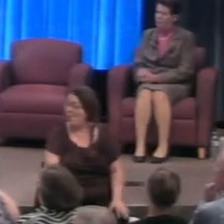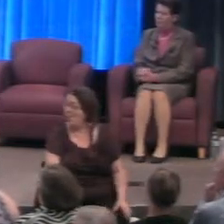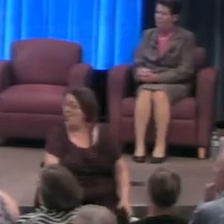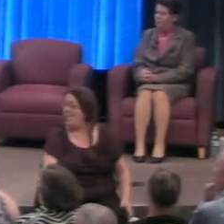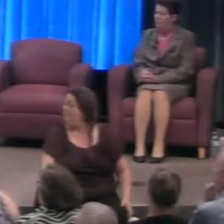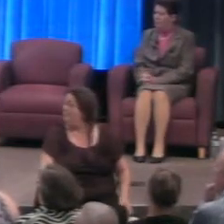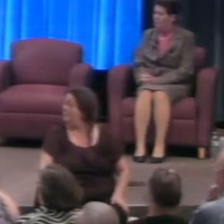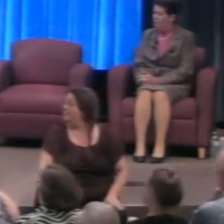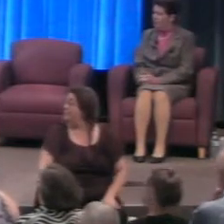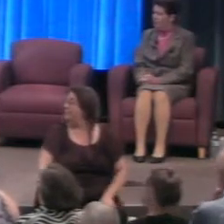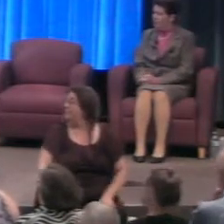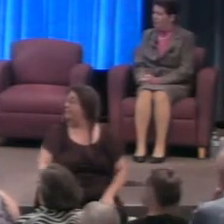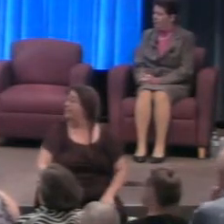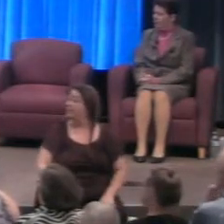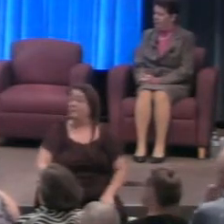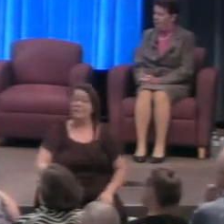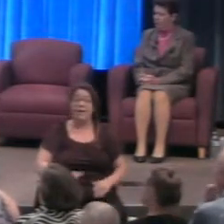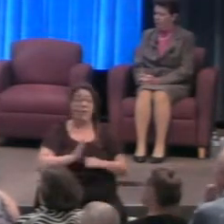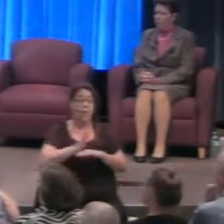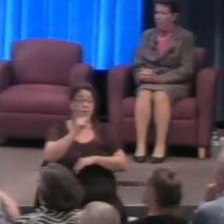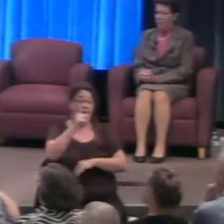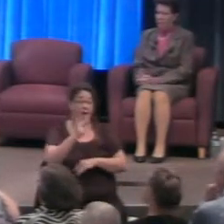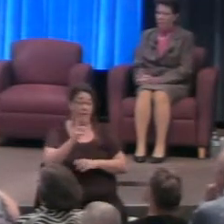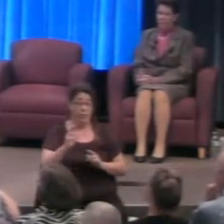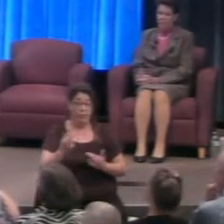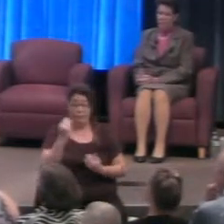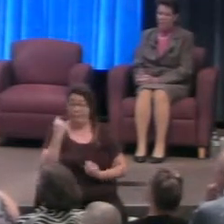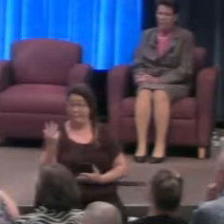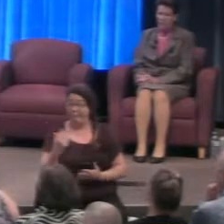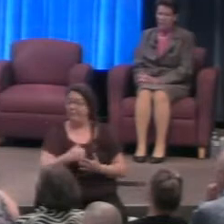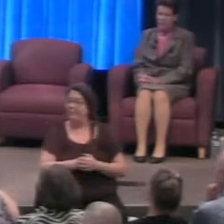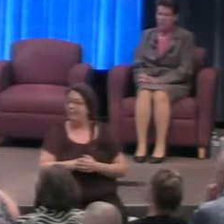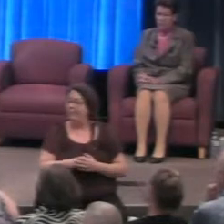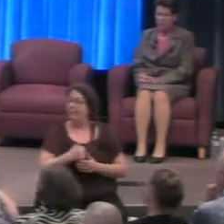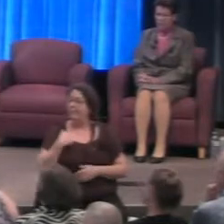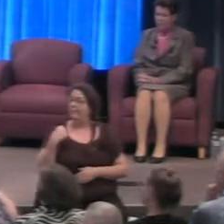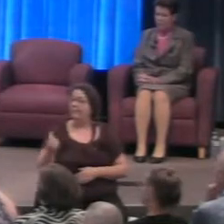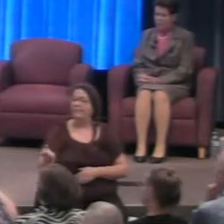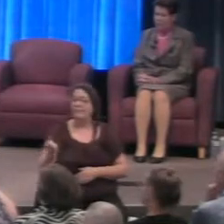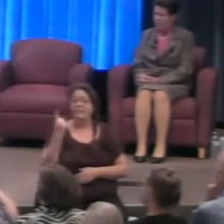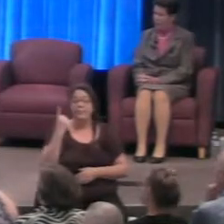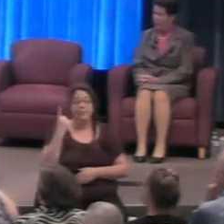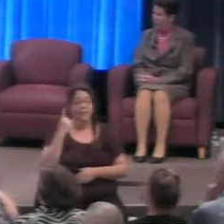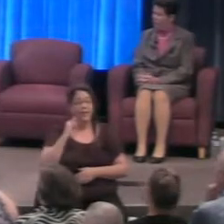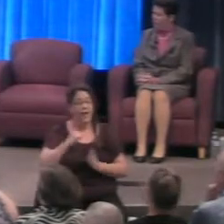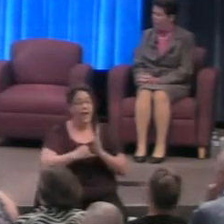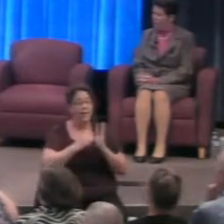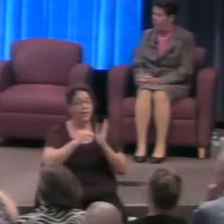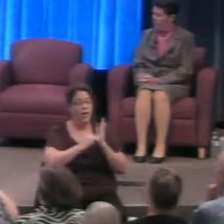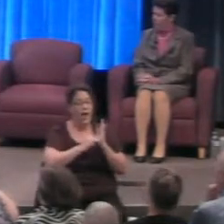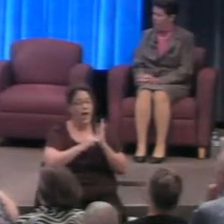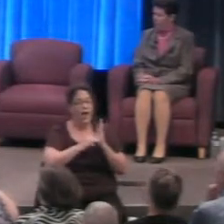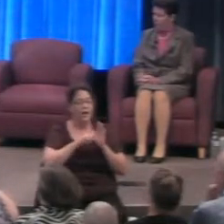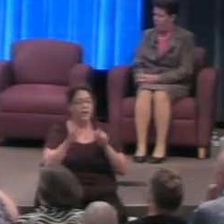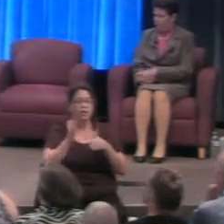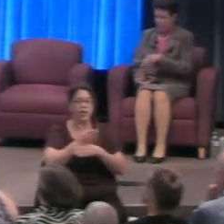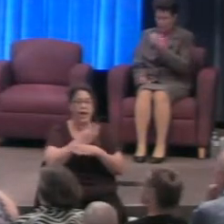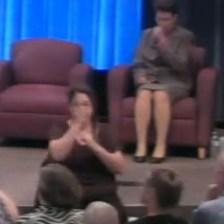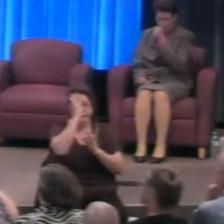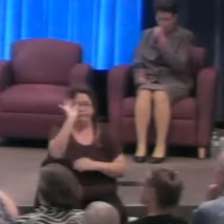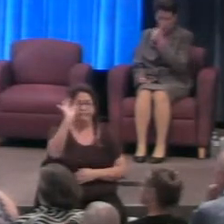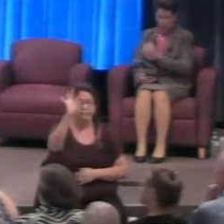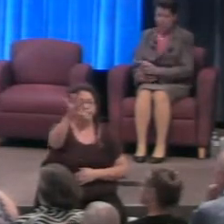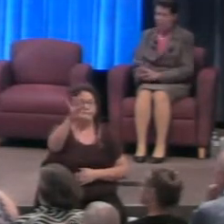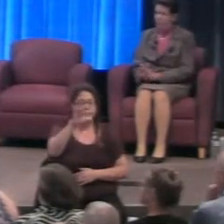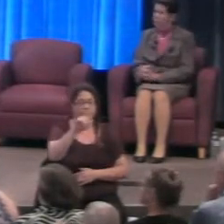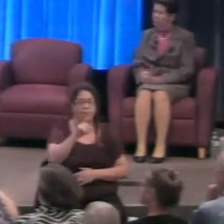I understand that, by the way, that was over half the room. I understand that Janet shared this one nugget of truth or